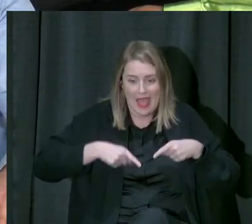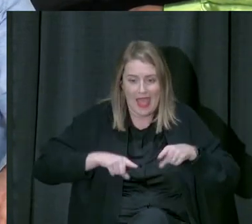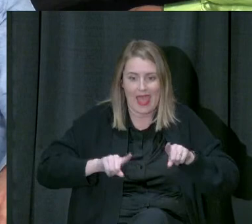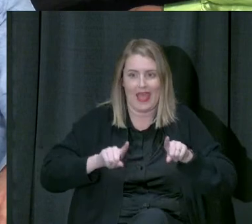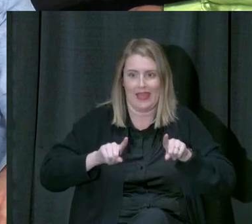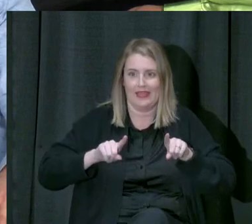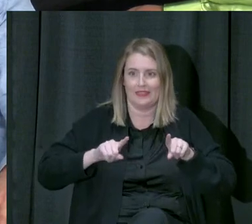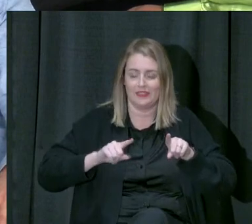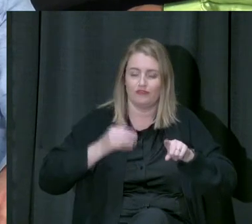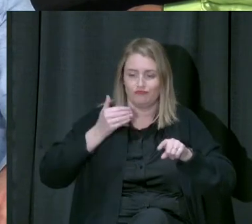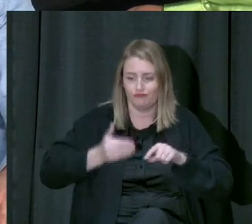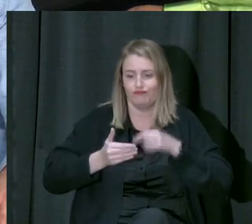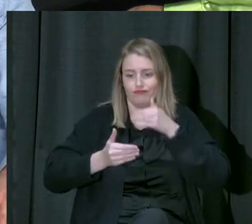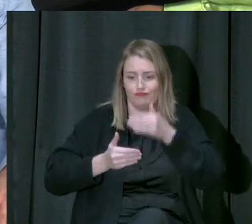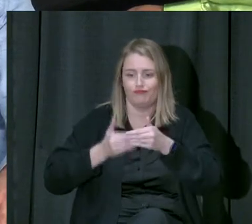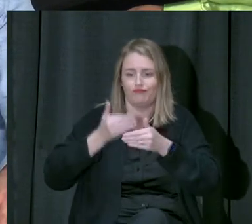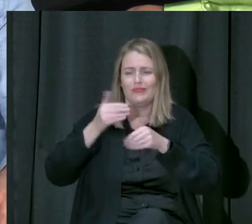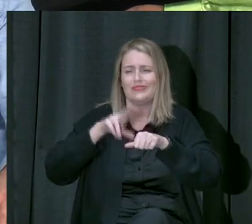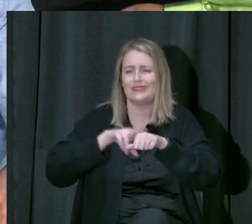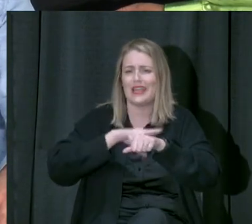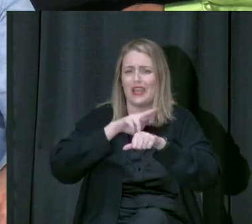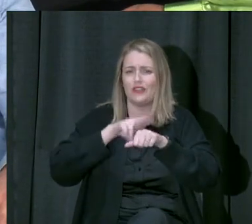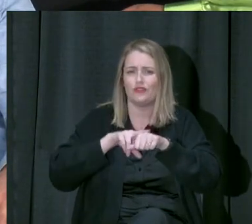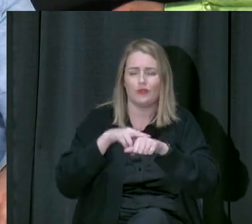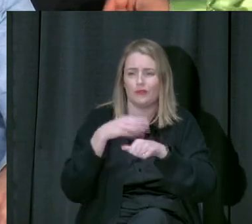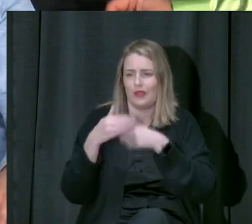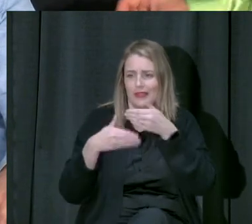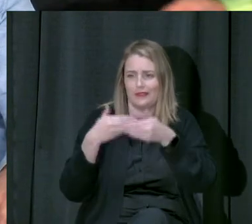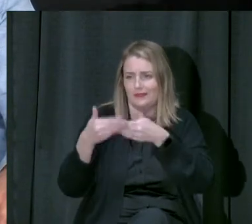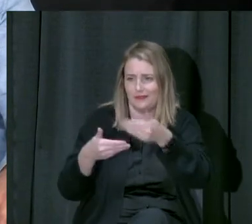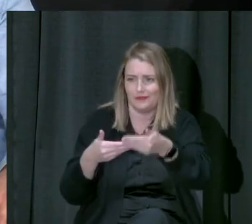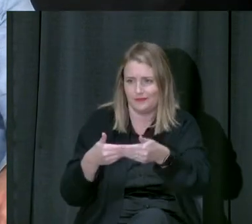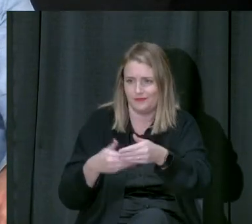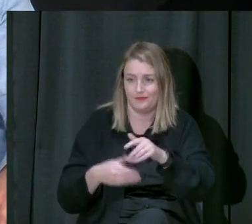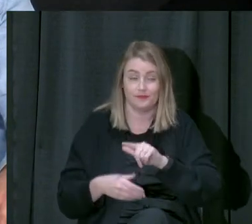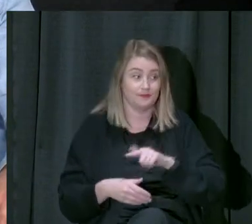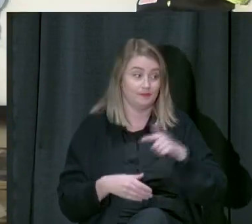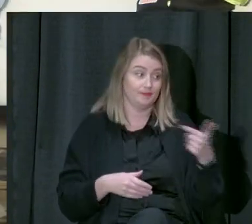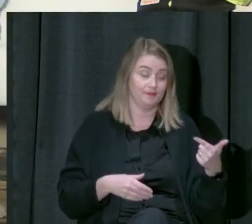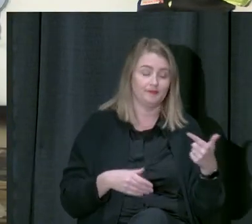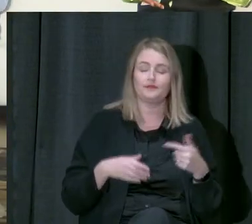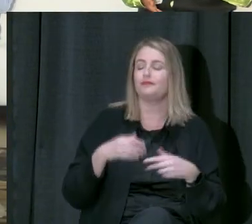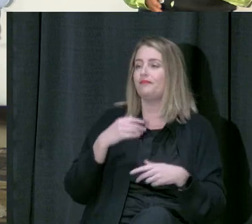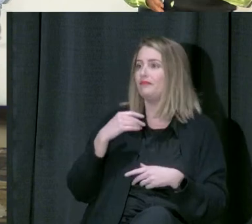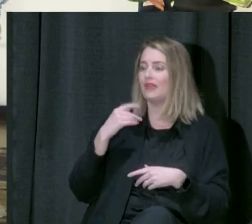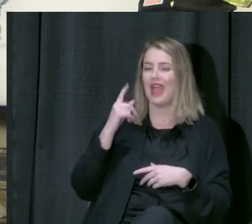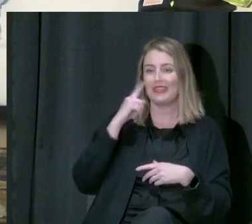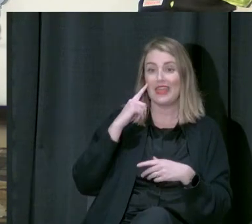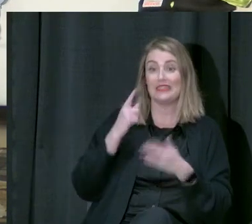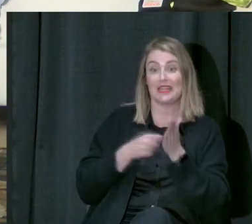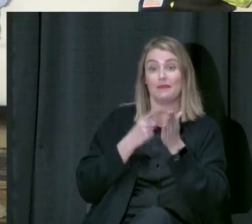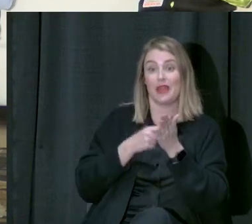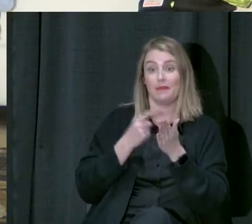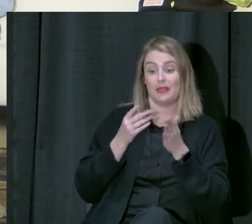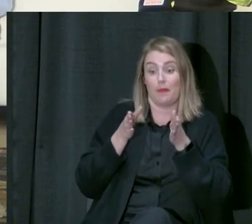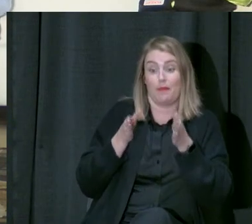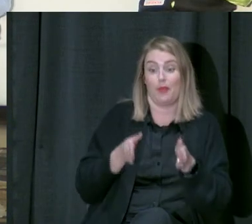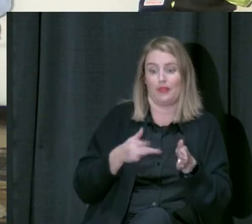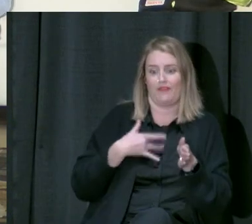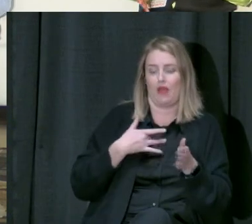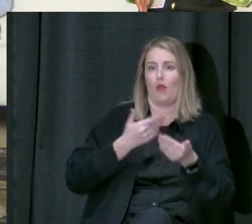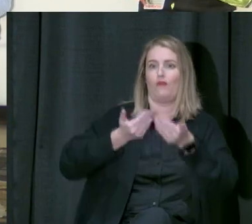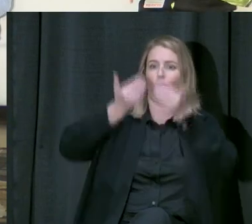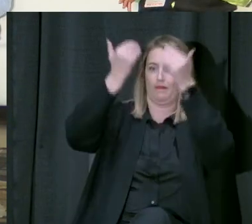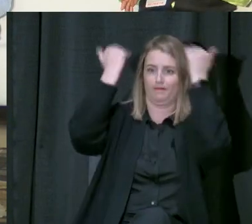a very natural part of the process, you know? Well, I think that it can be very overwhelming for someone